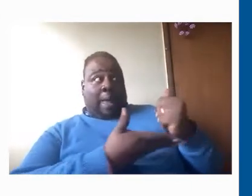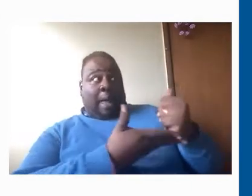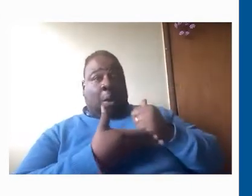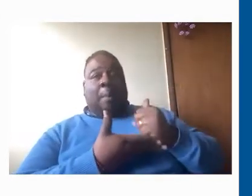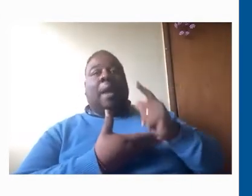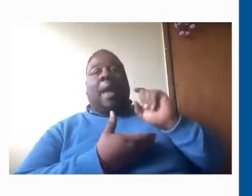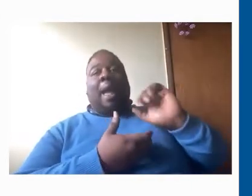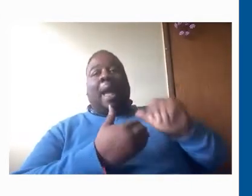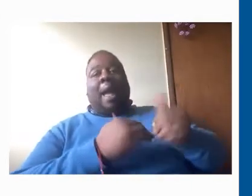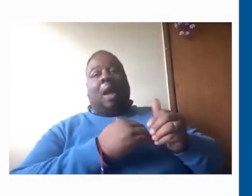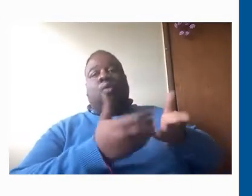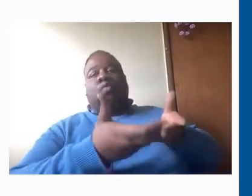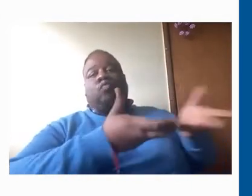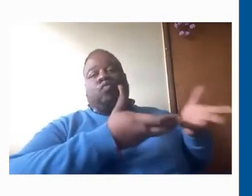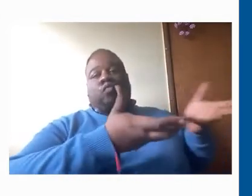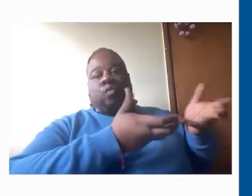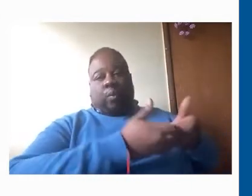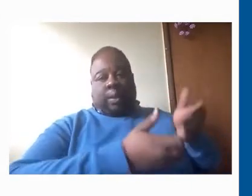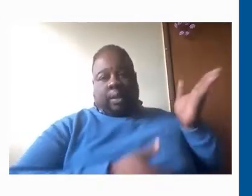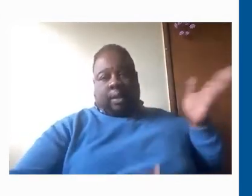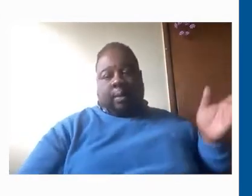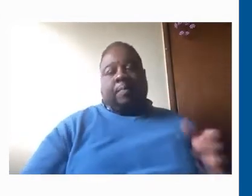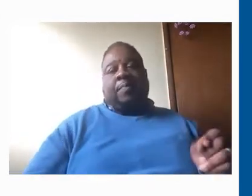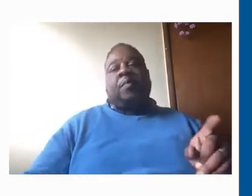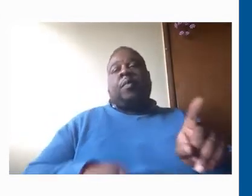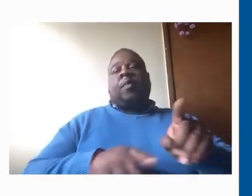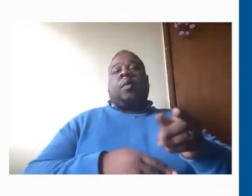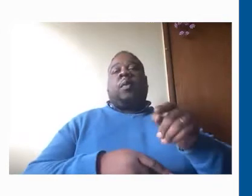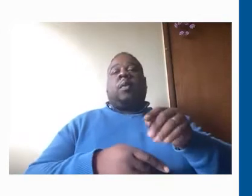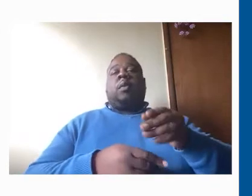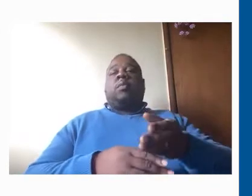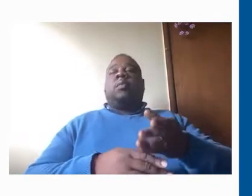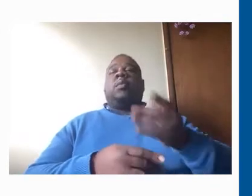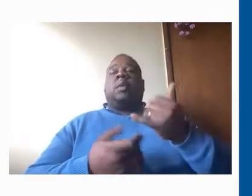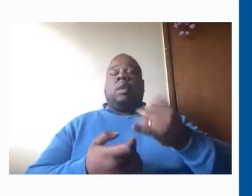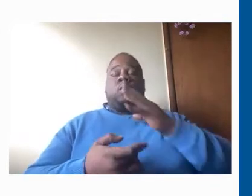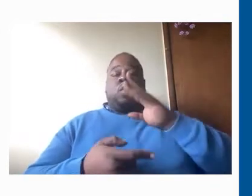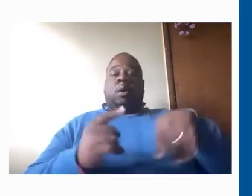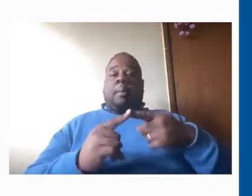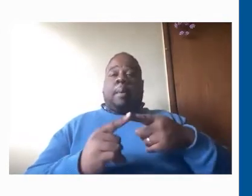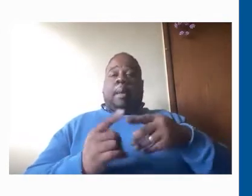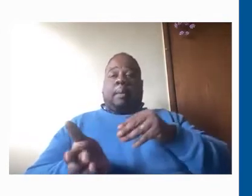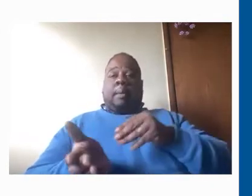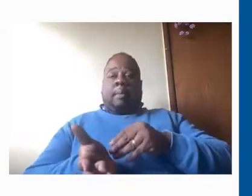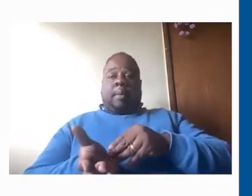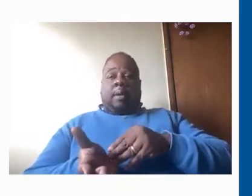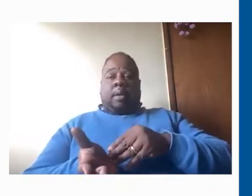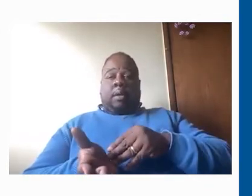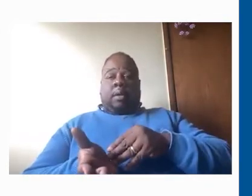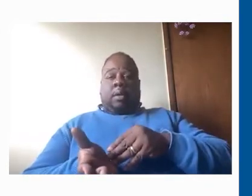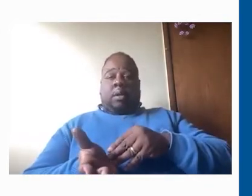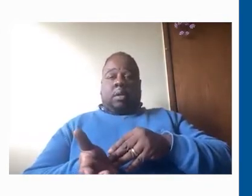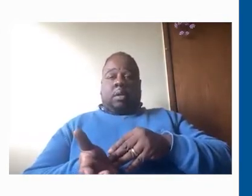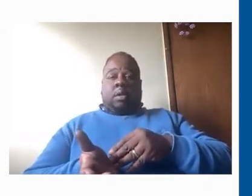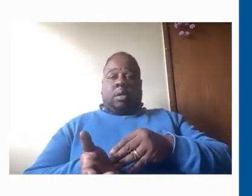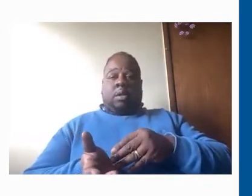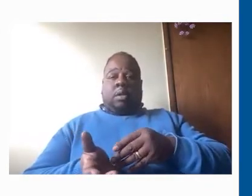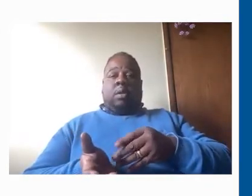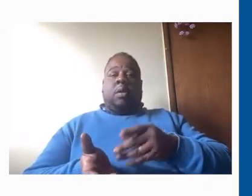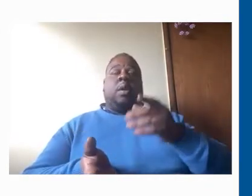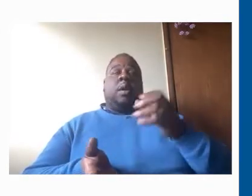So to go back to medical information, in the My Emergency Plan, there is a section where you can write out your medical information. So